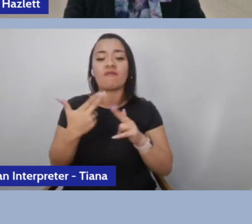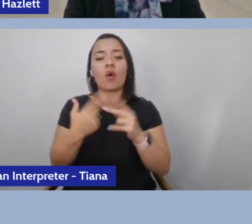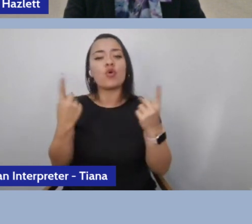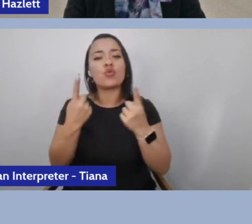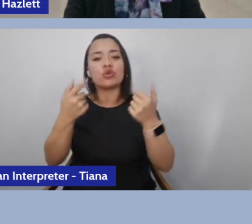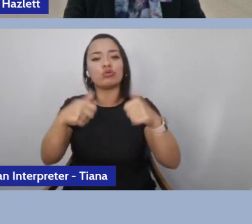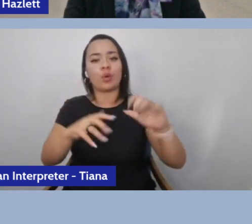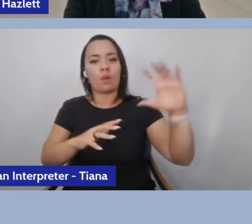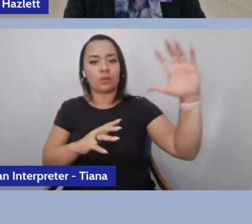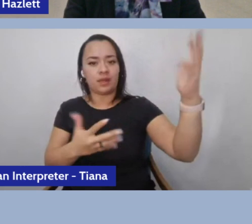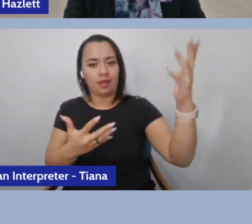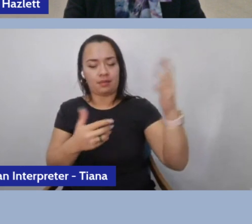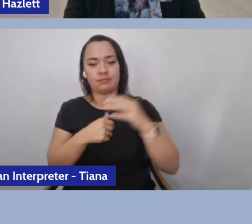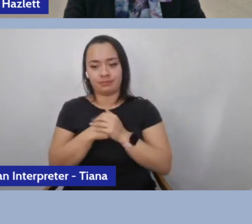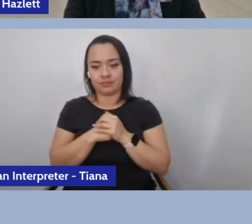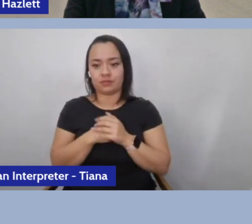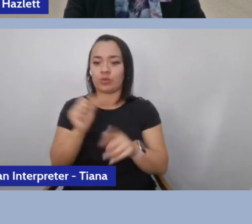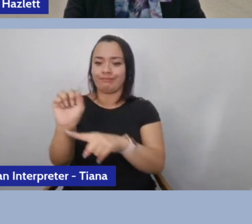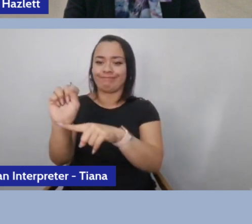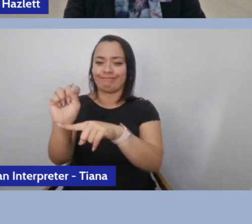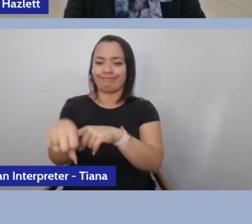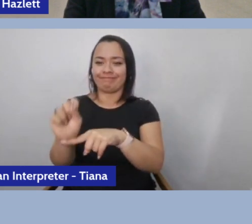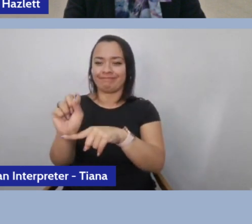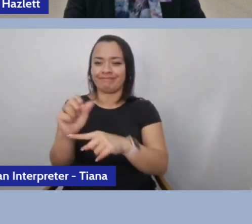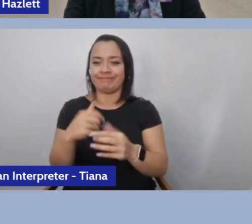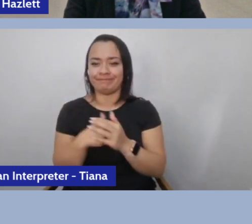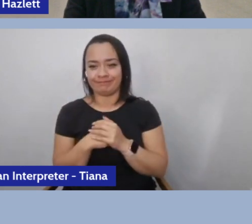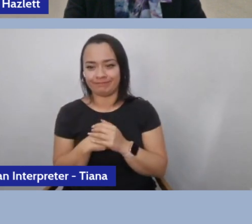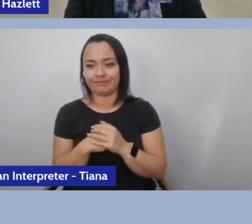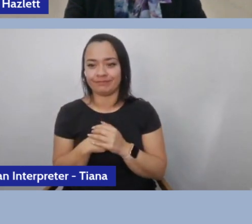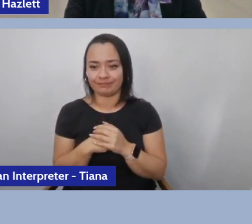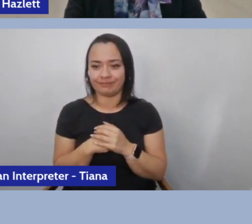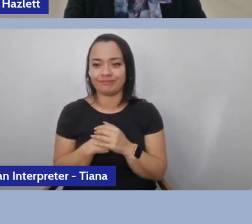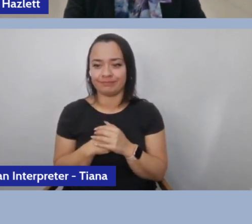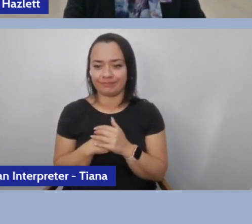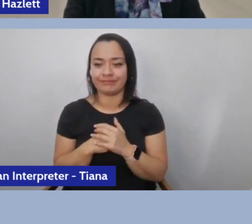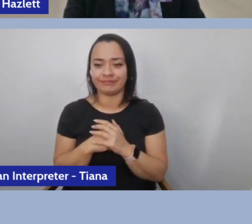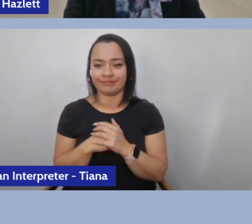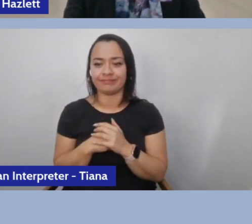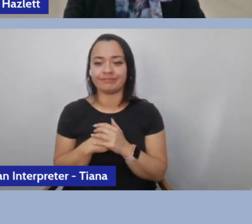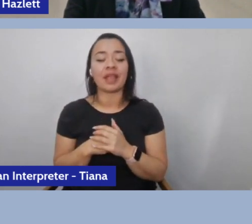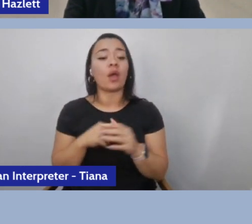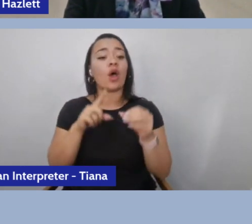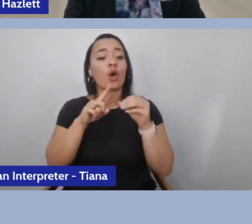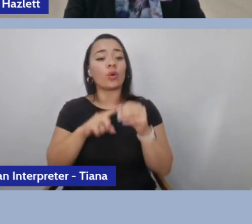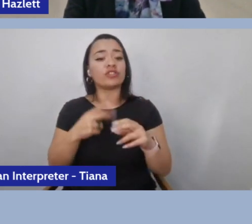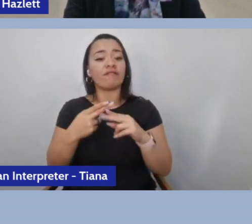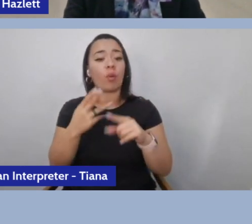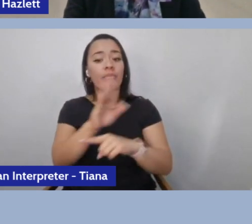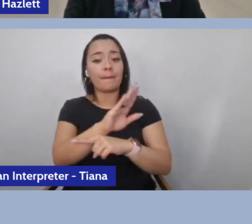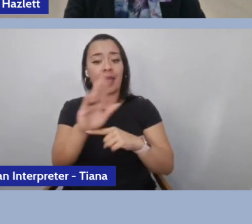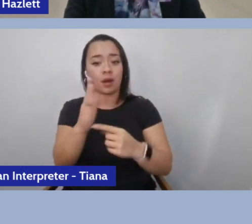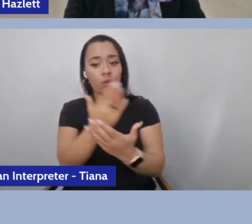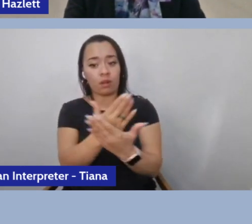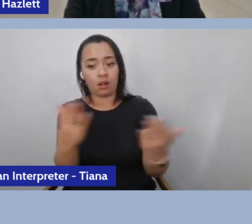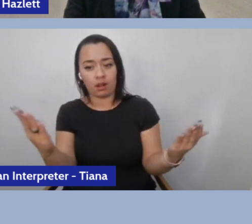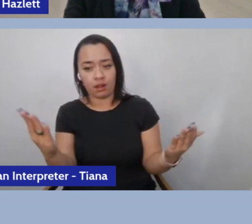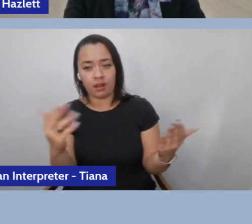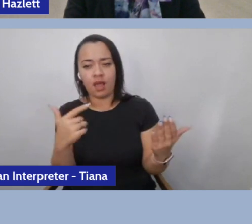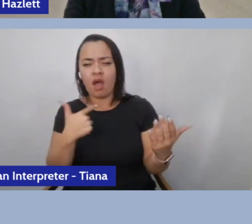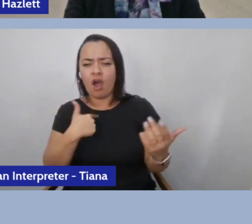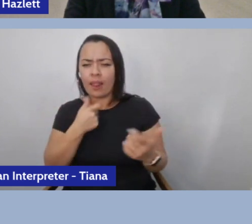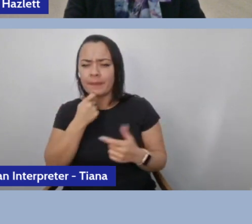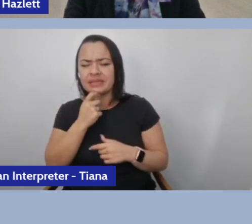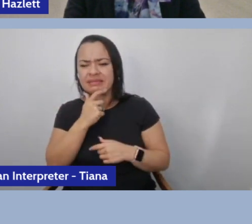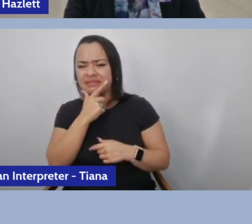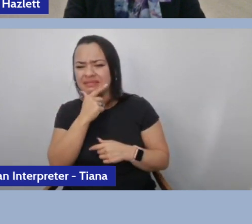yes. Great. Now, a question for the whole panel. I'm not sure I understand this, but maybe someone can explain it to me. It